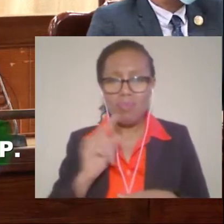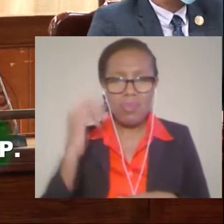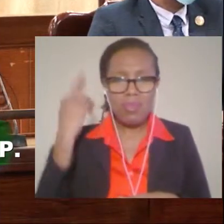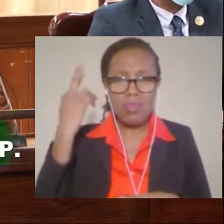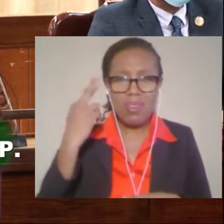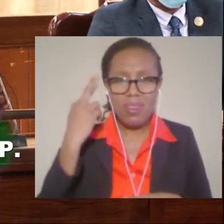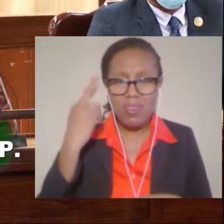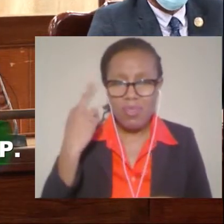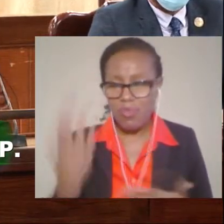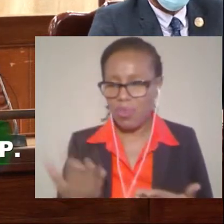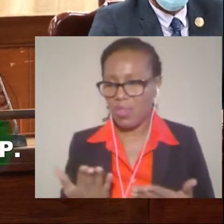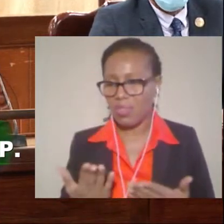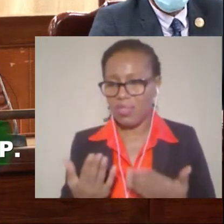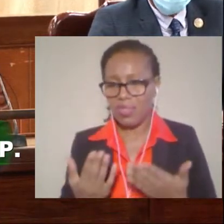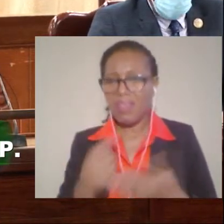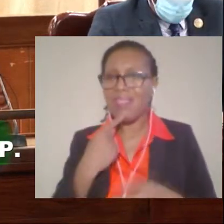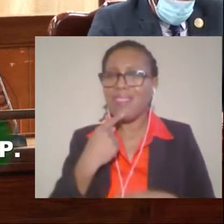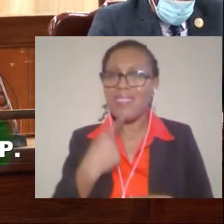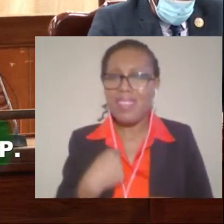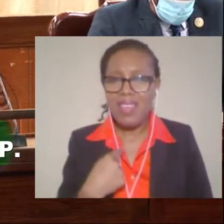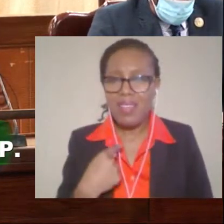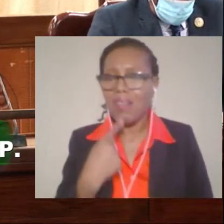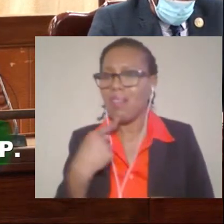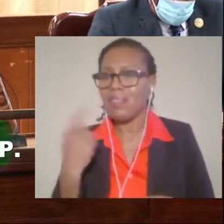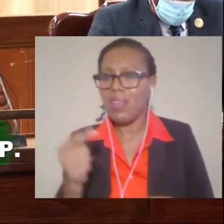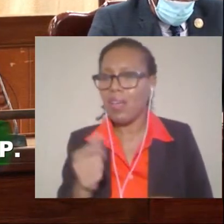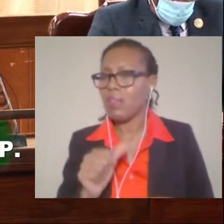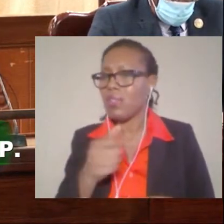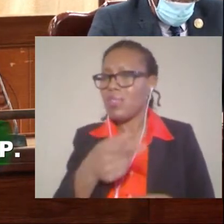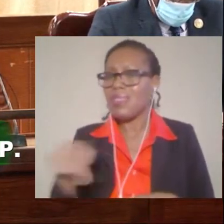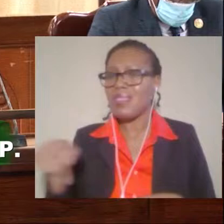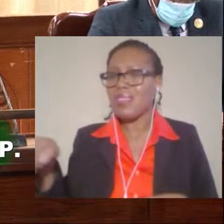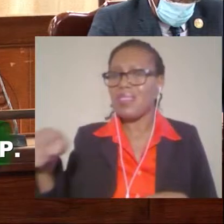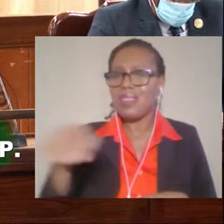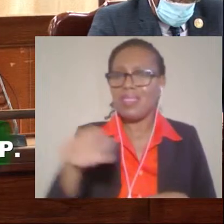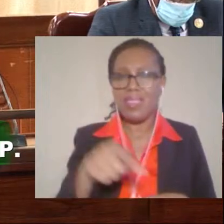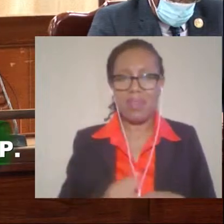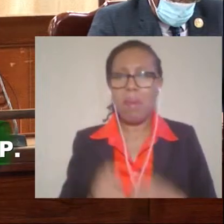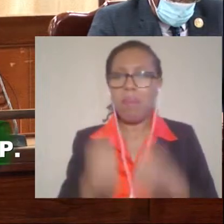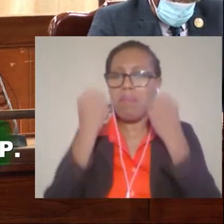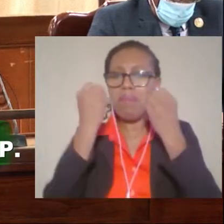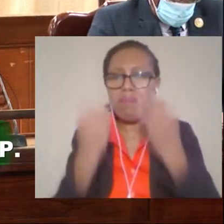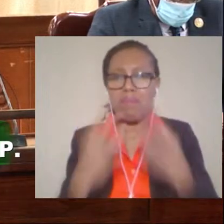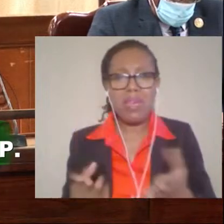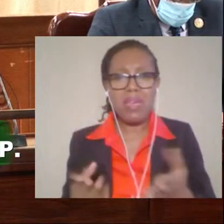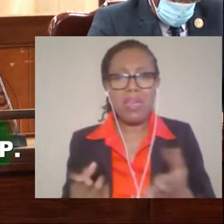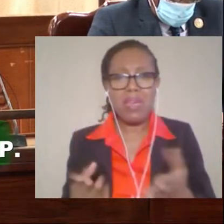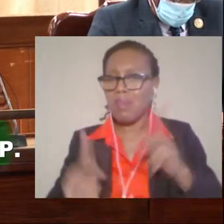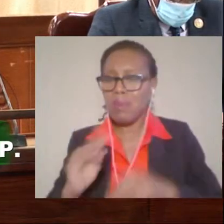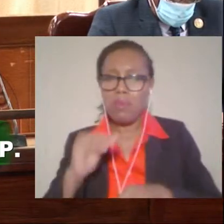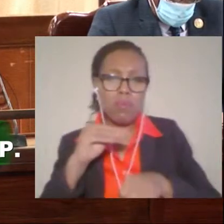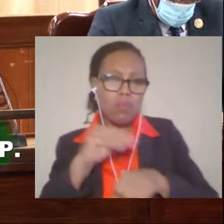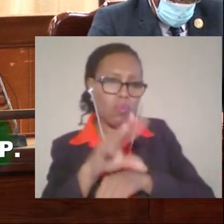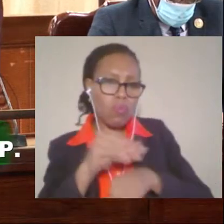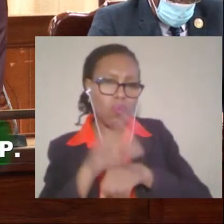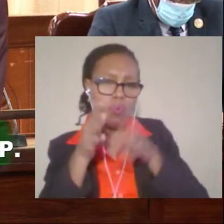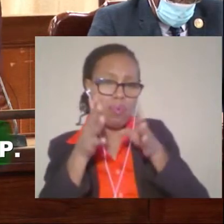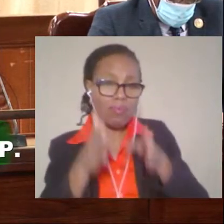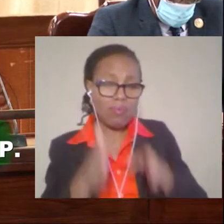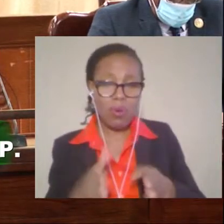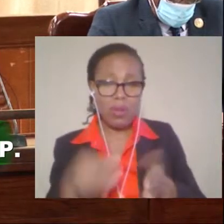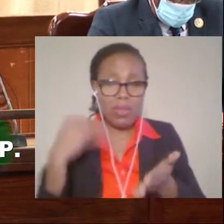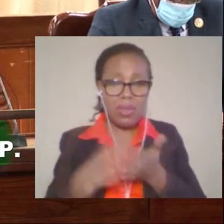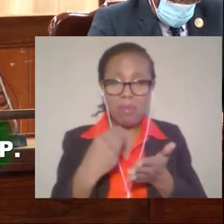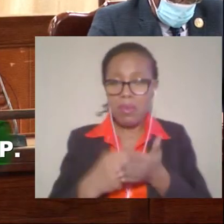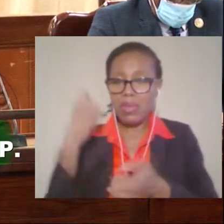the monies that are being paid to them. But I'm not dealing with that today in a broad and general sense. I'm dealing with the Ministry